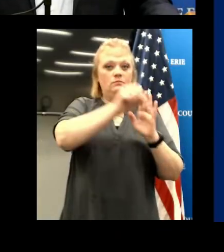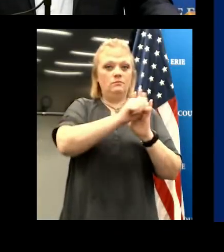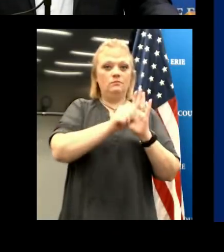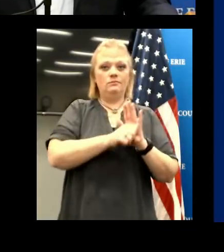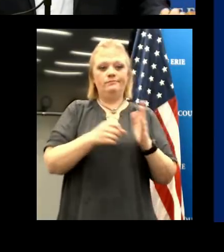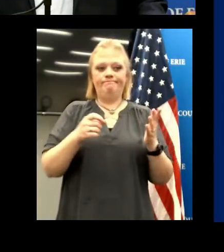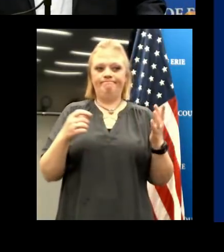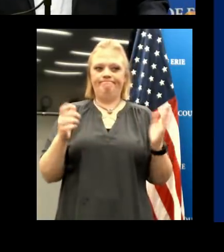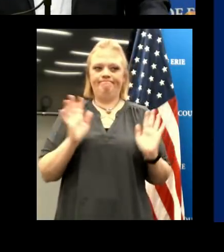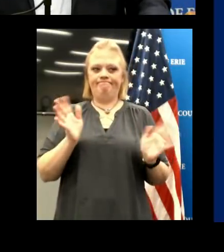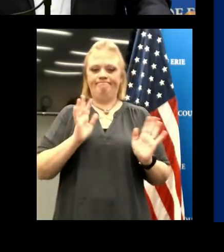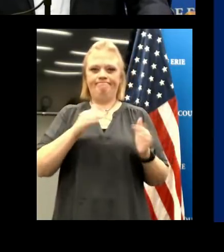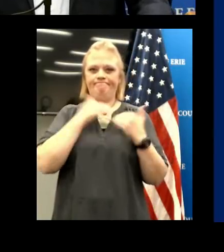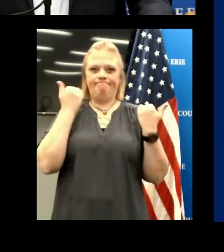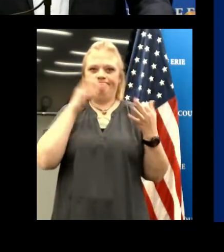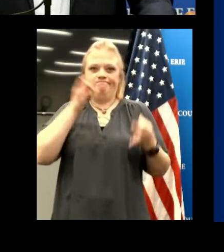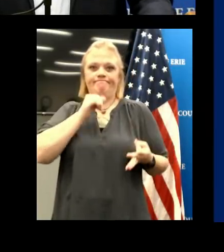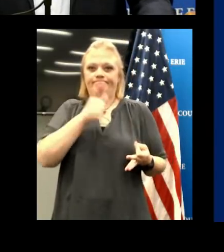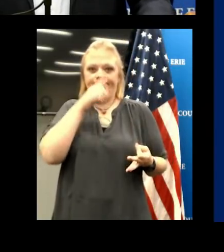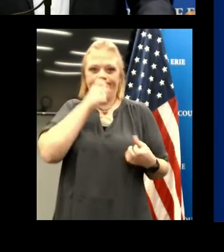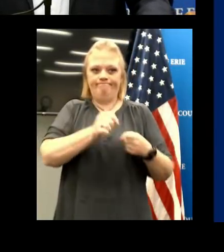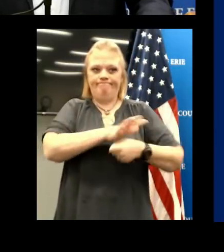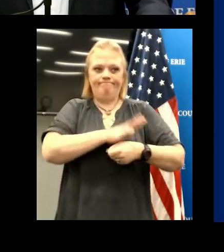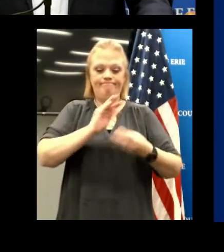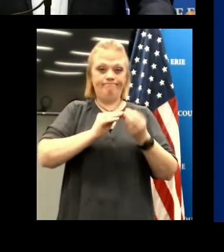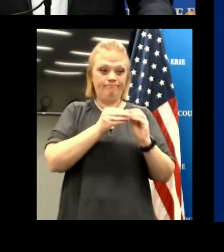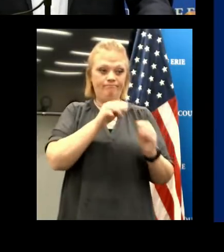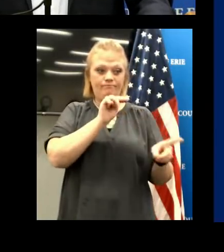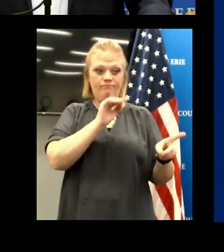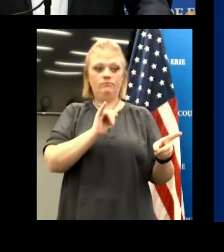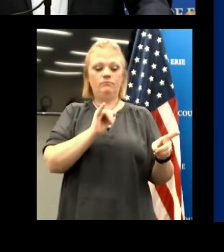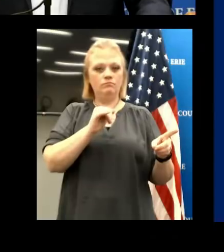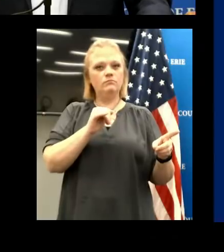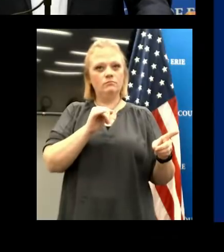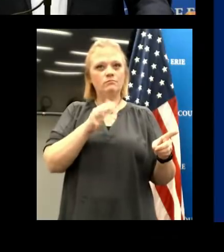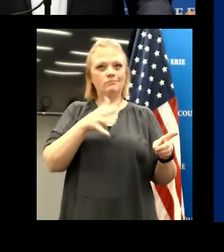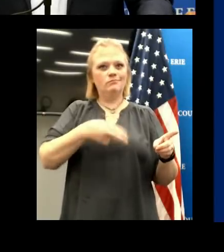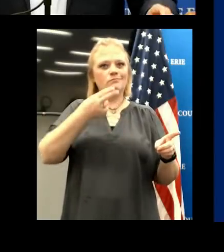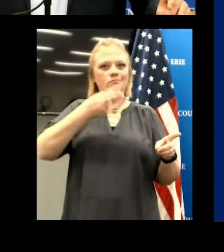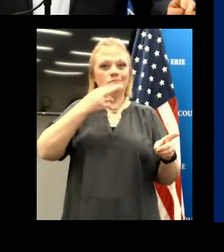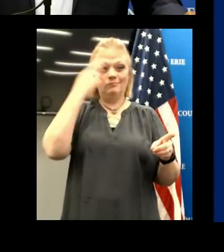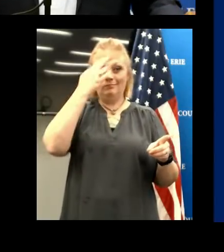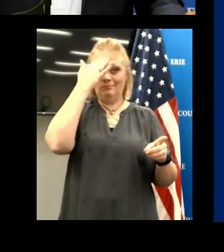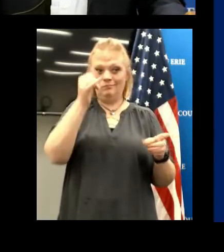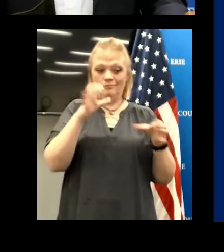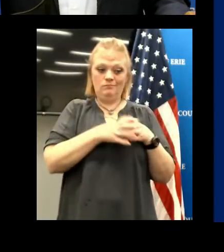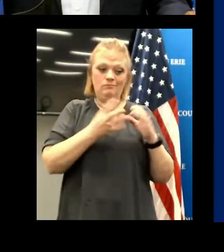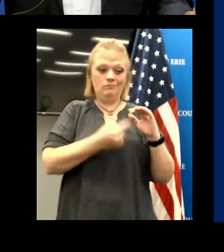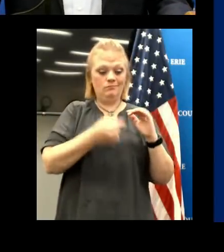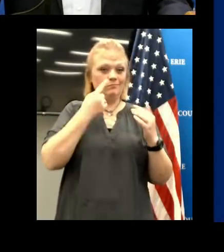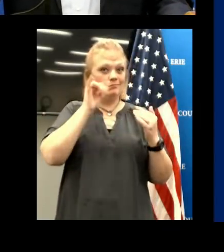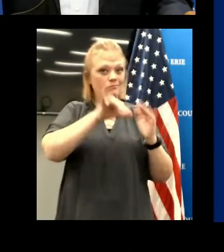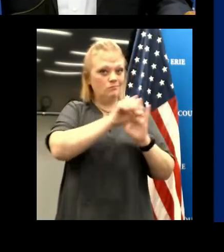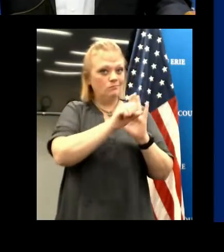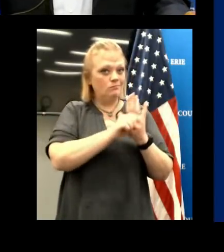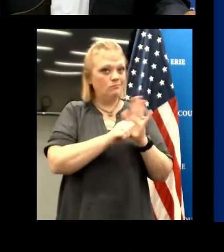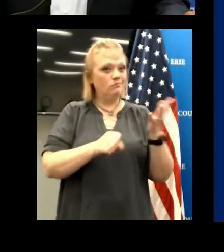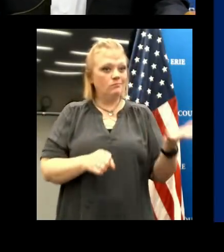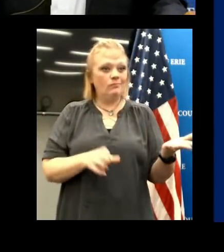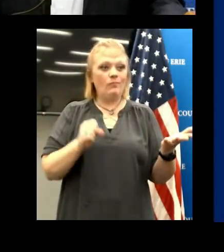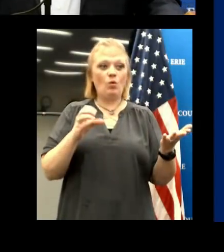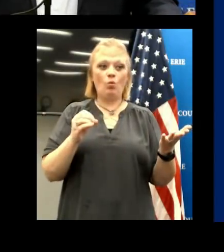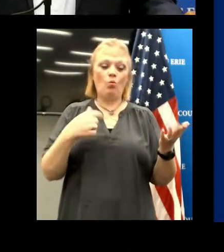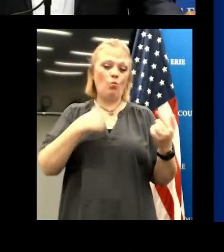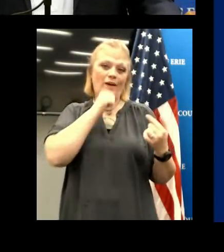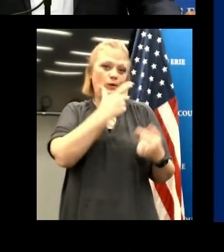of the issues associated with COVID, and the numbers in Michigan were quite high, and there's a reason why the quarantine is in place for a state like that. So